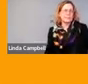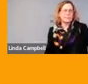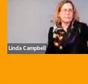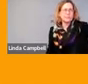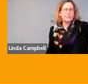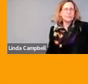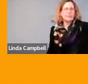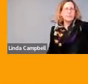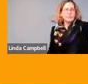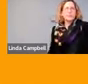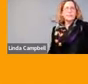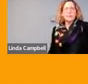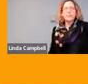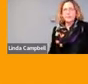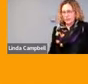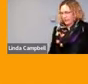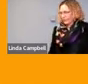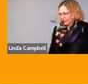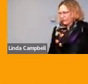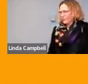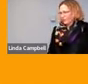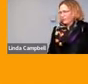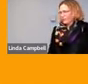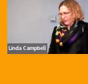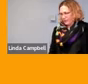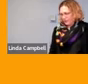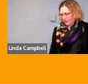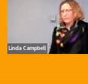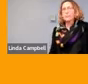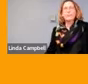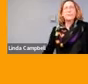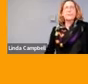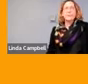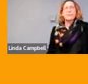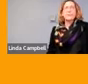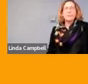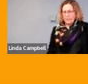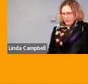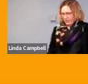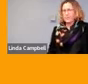As we go through the case studies, keep this in mind, and we will keep come back to this as well.